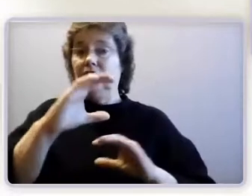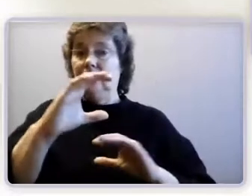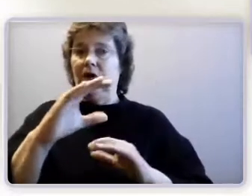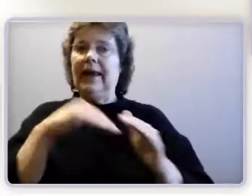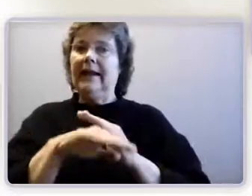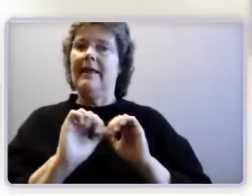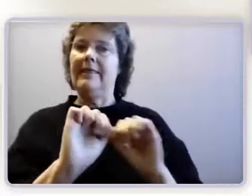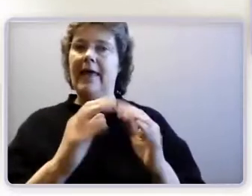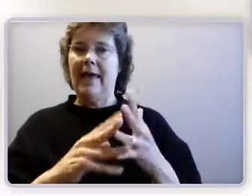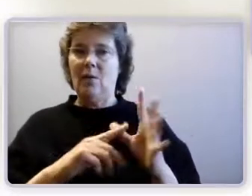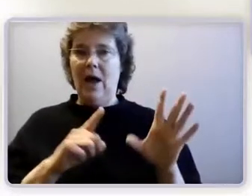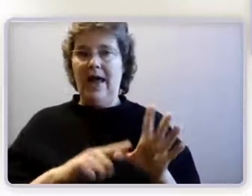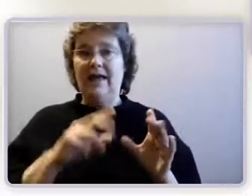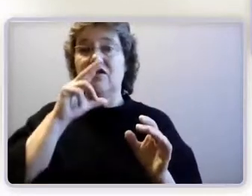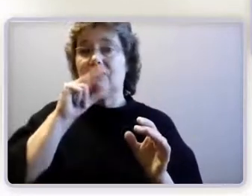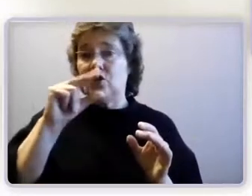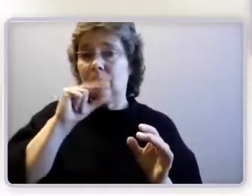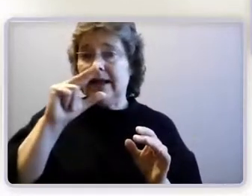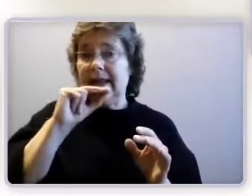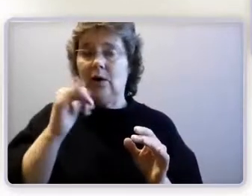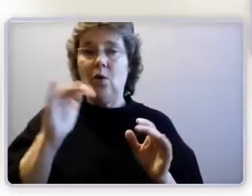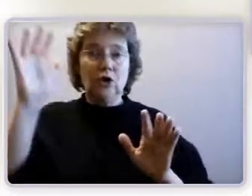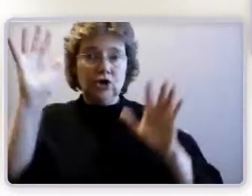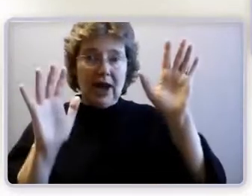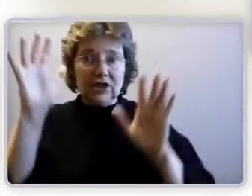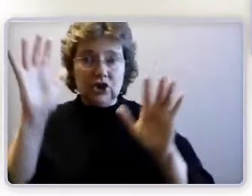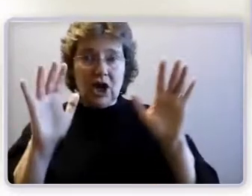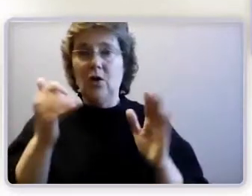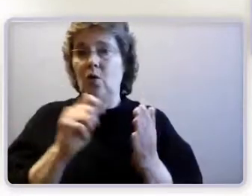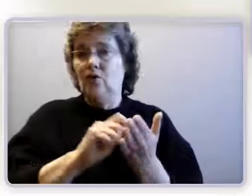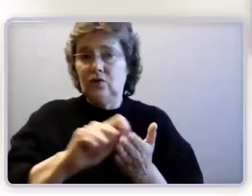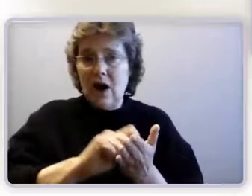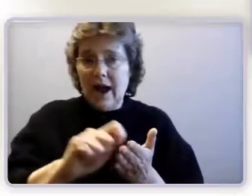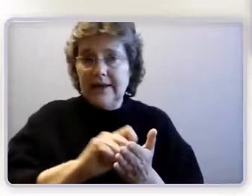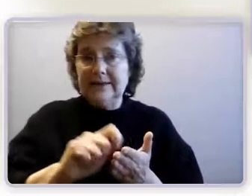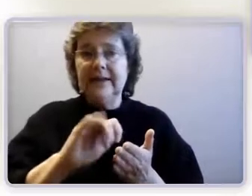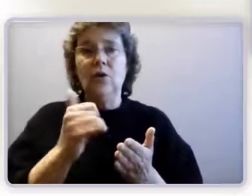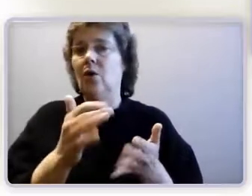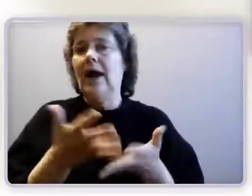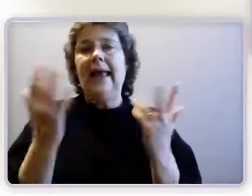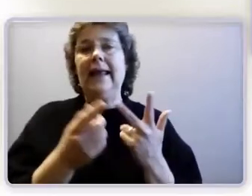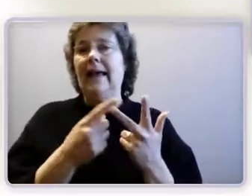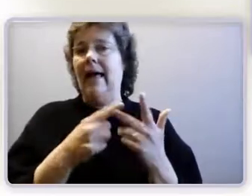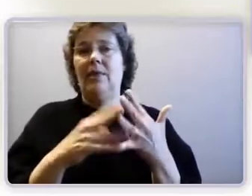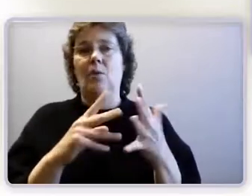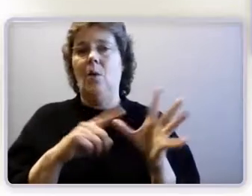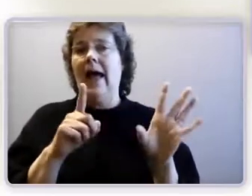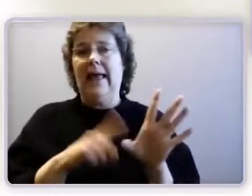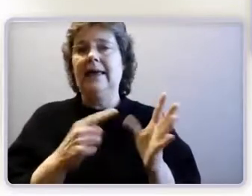verbally, by speech, by gesture, by writing it down, or by any other means as well.